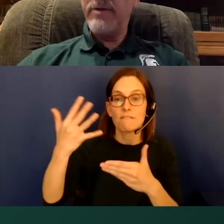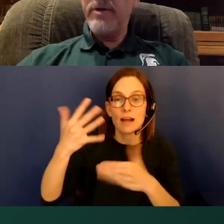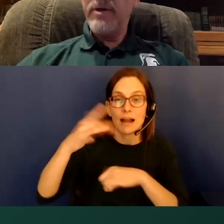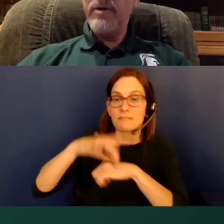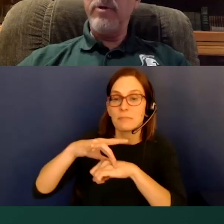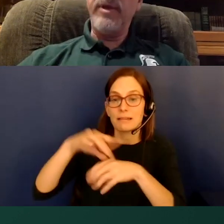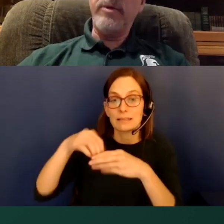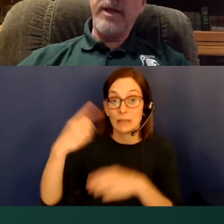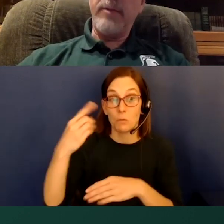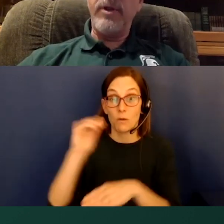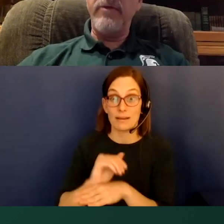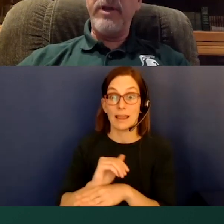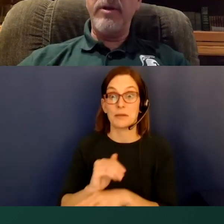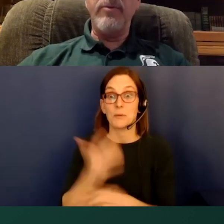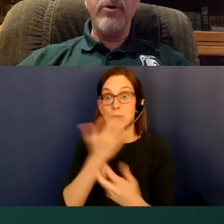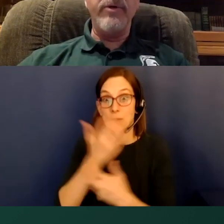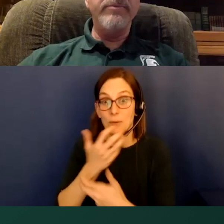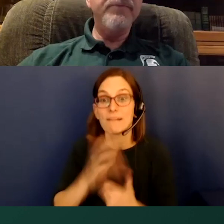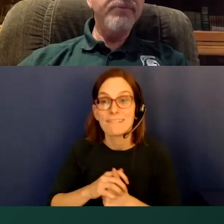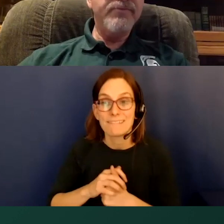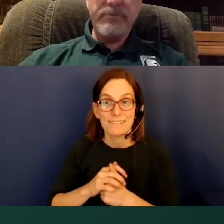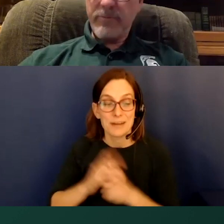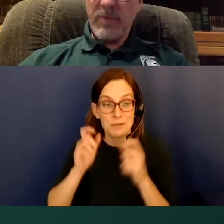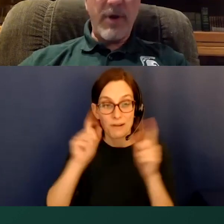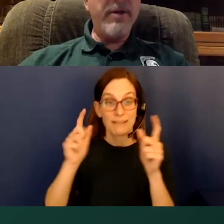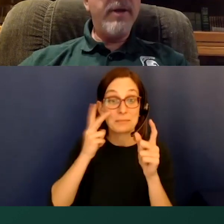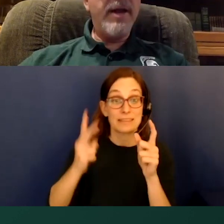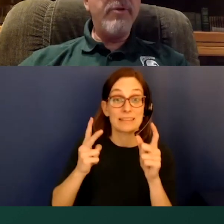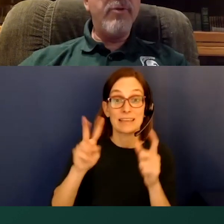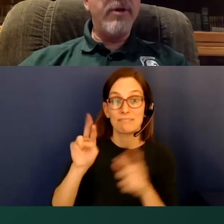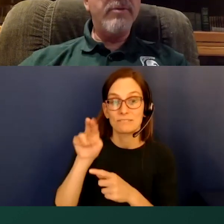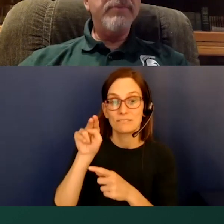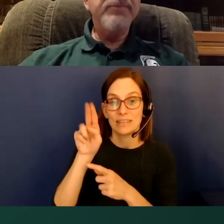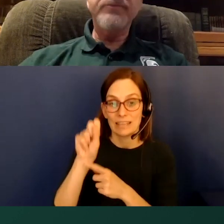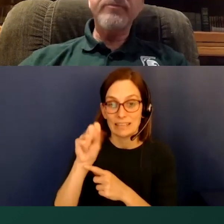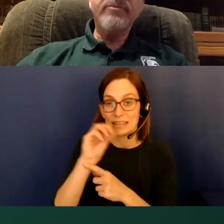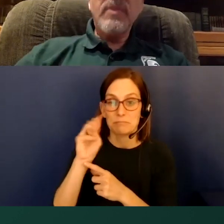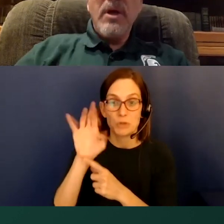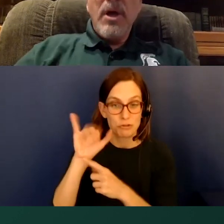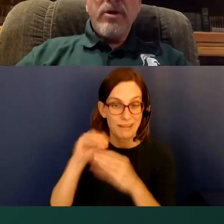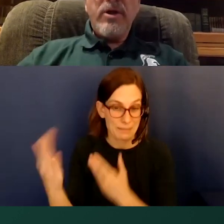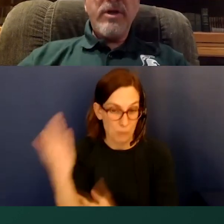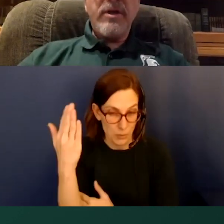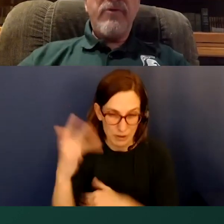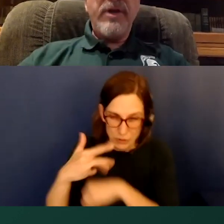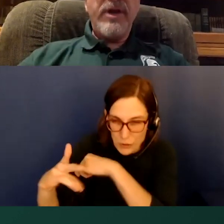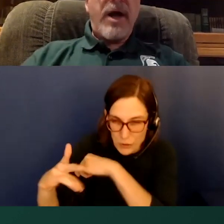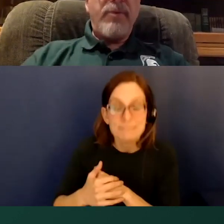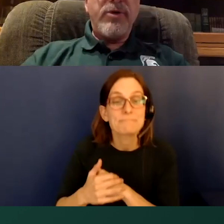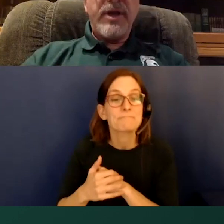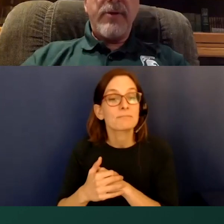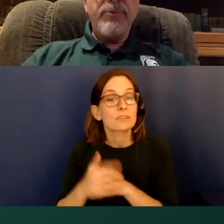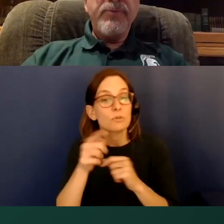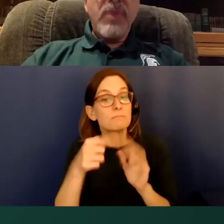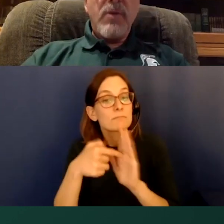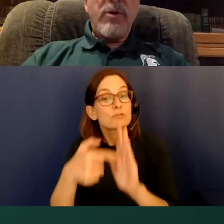night. You'll be able to get up and see Venus and Mercury. Why did that happen twice? So here's a little video I